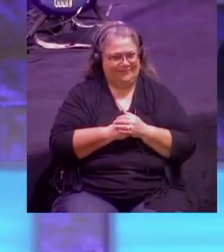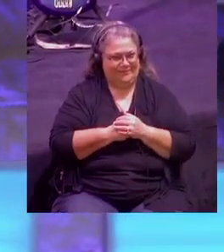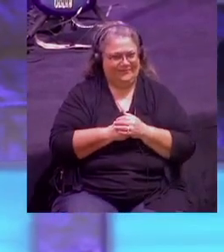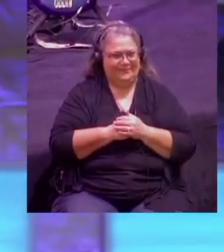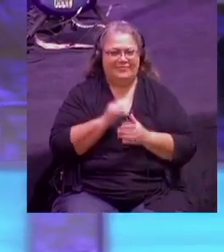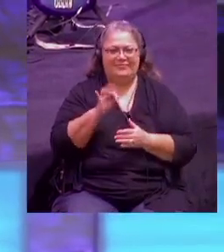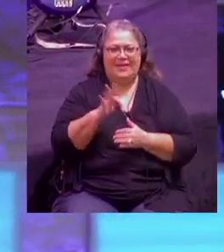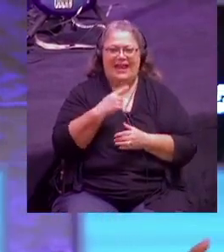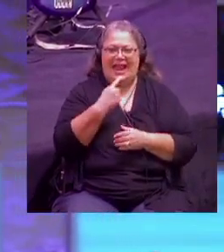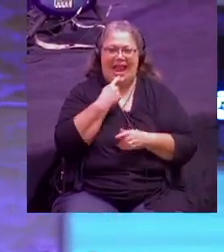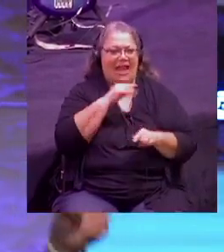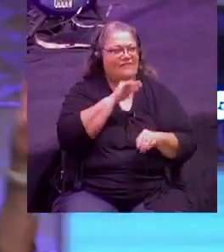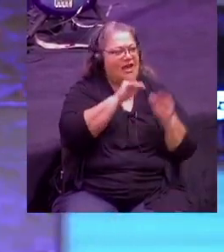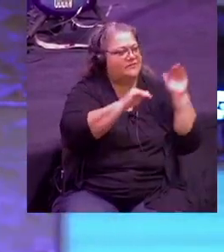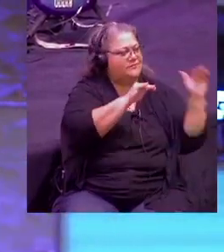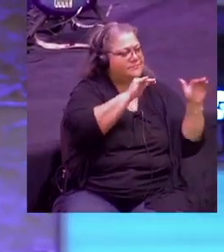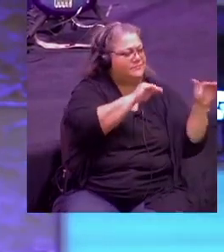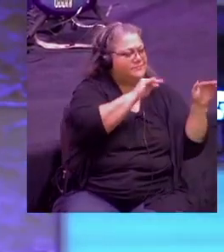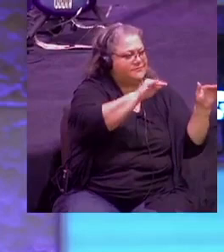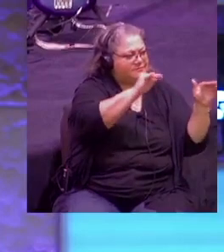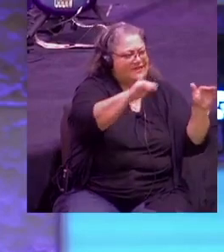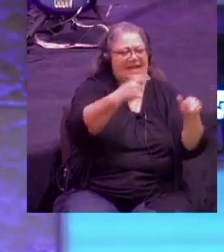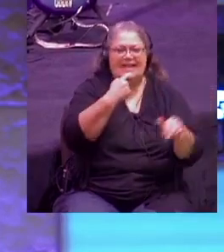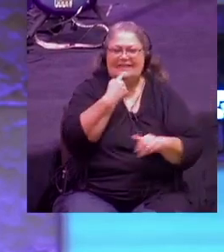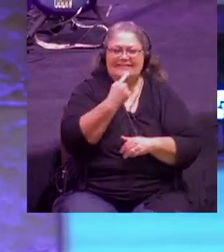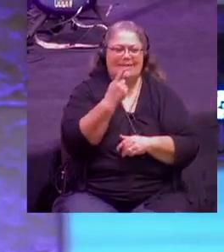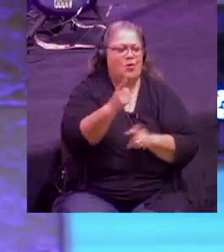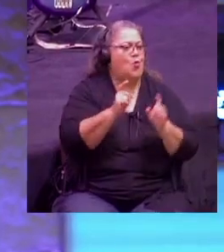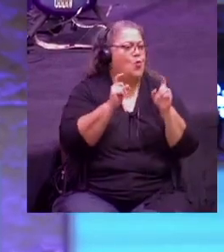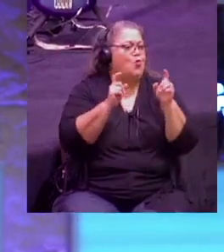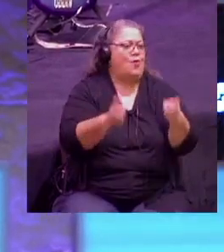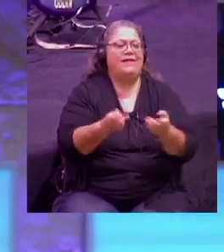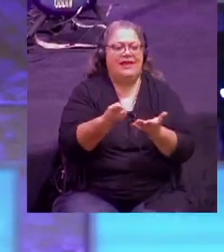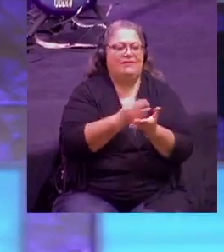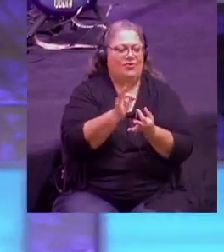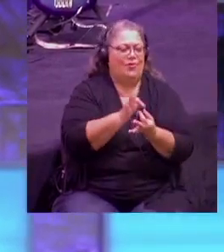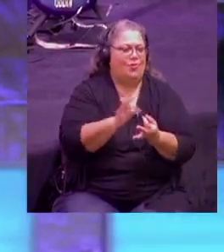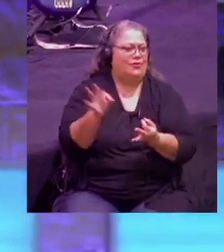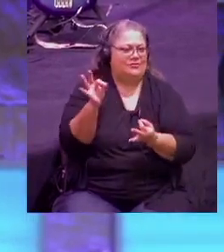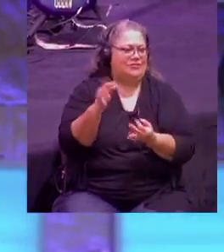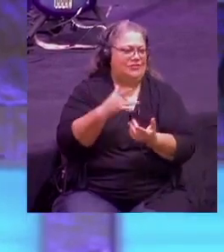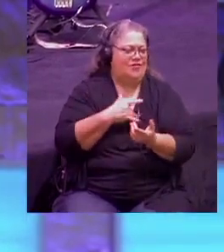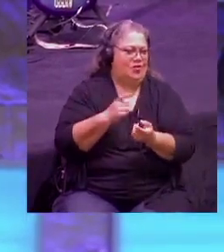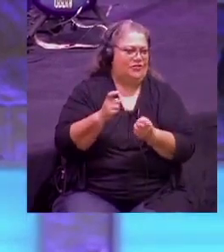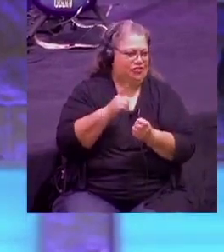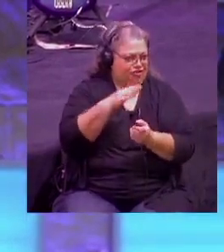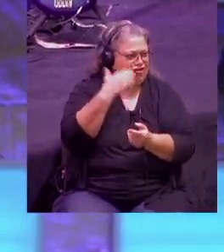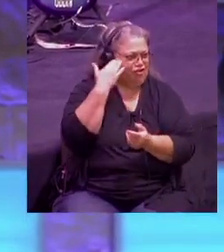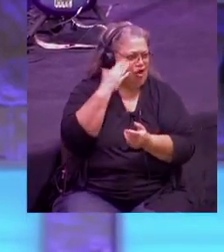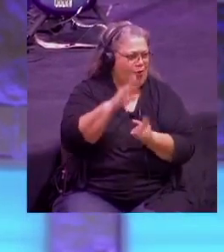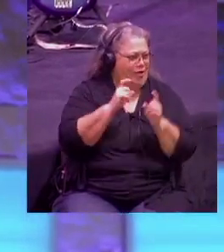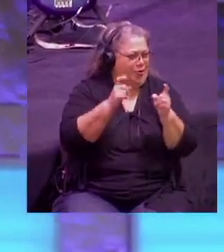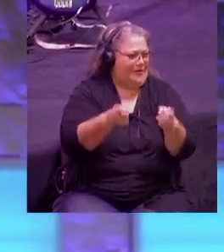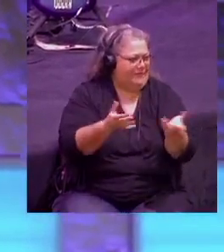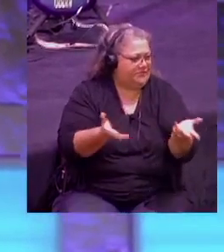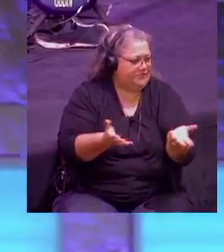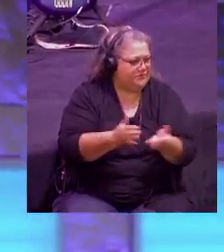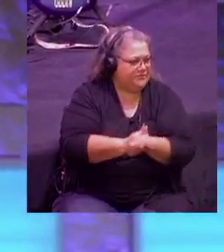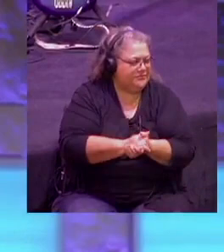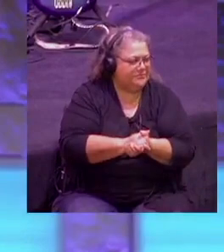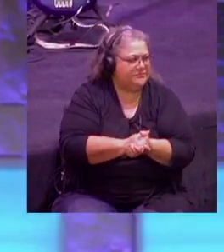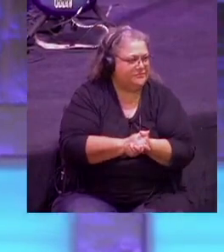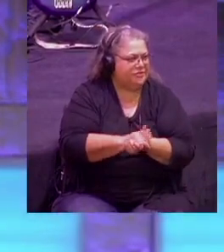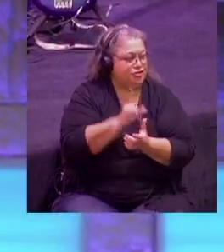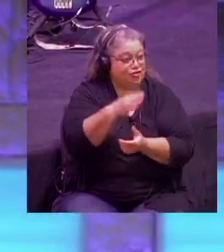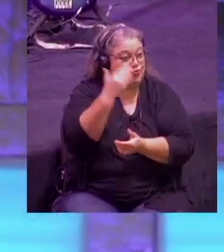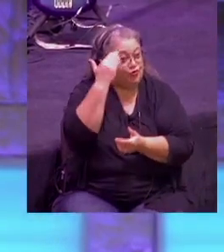I were to just go around the room and say, everybody tell me one gift the Holy Spirit has given you, do you know what your gift is? Do you